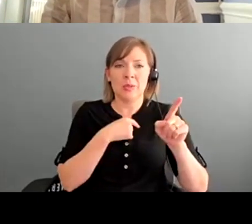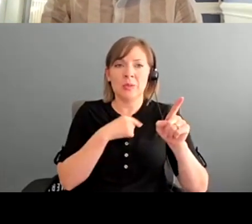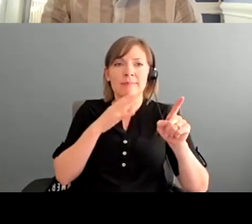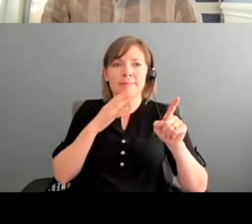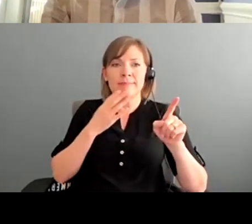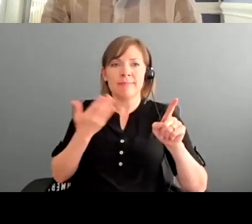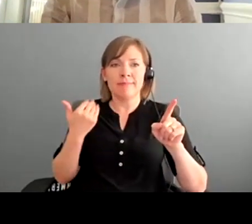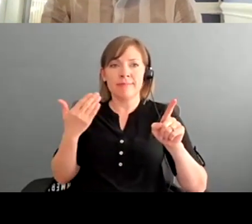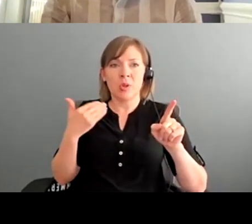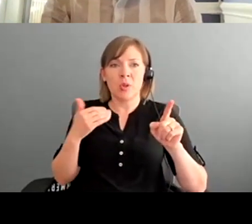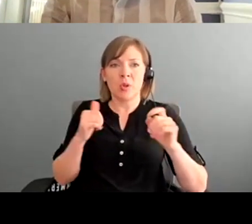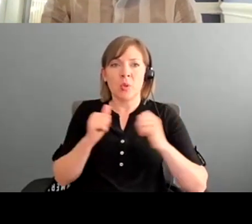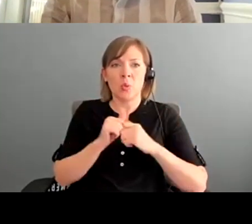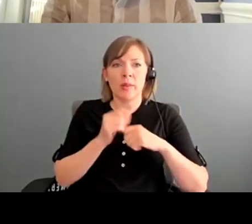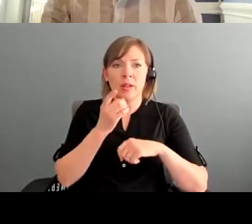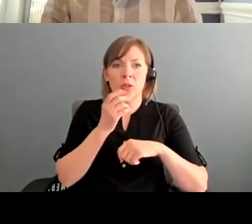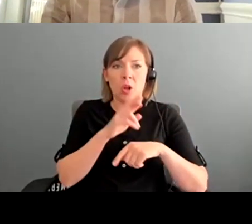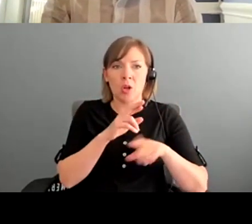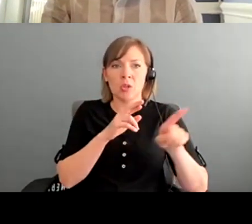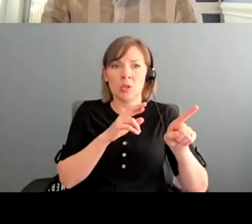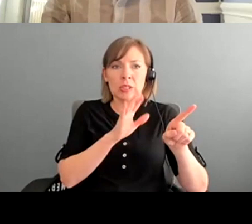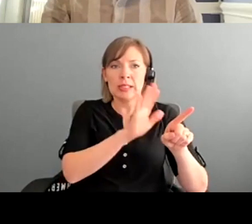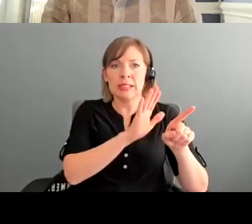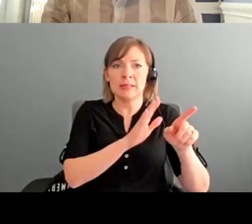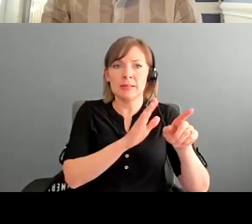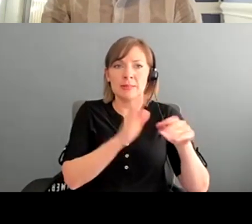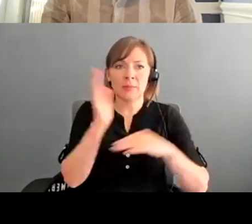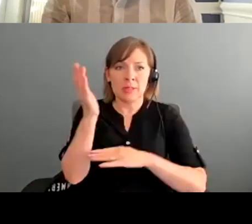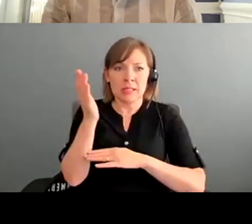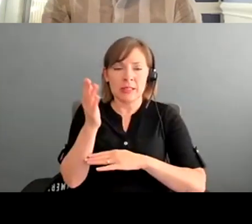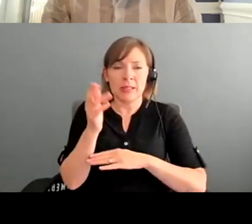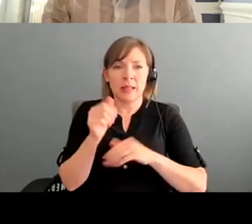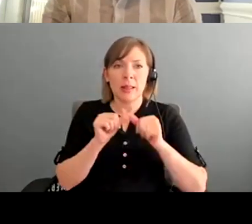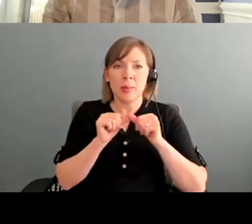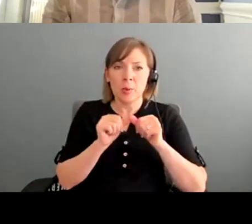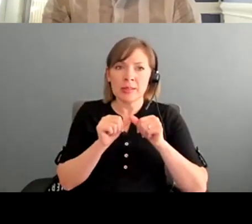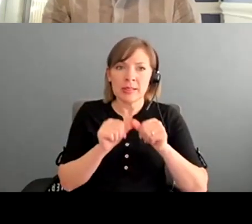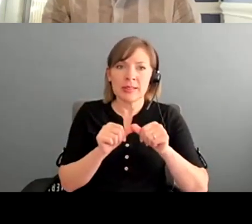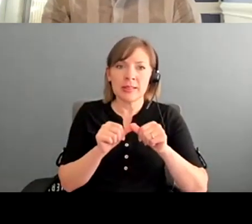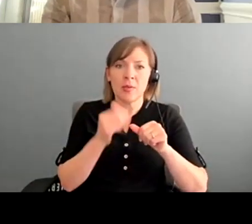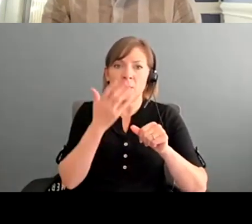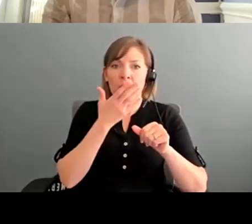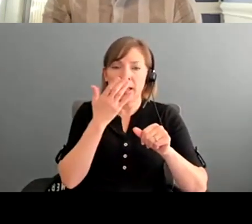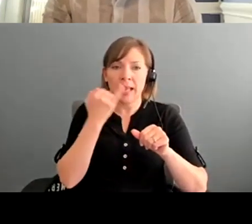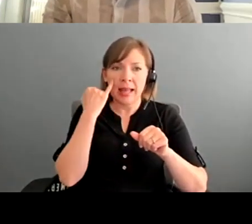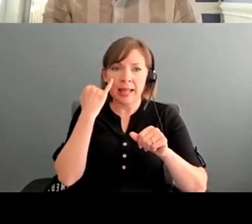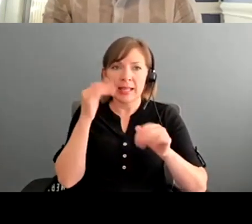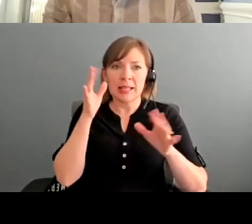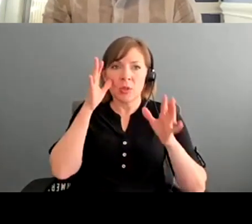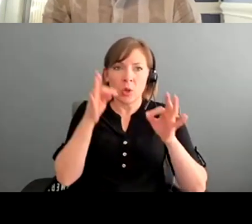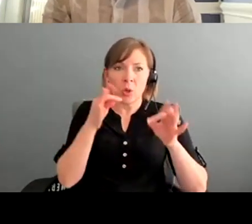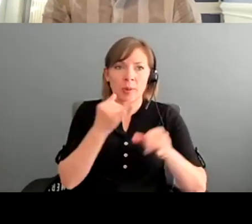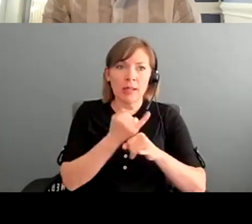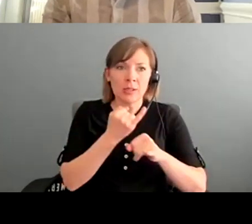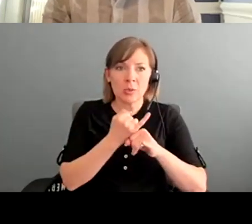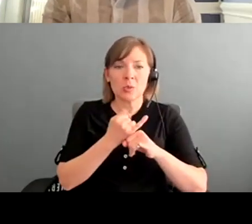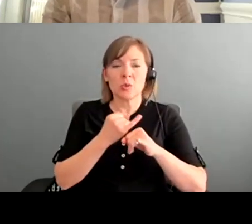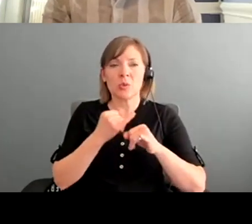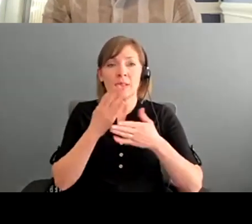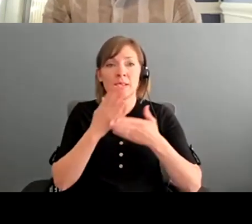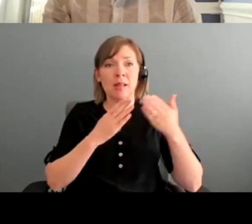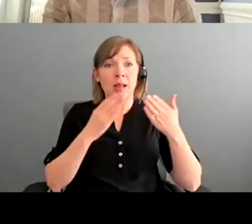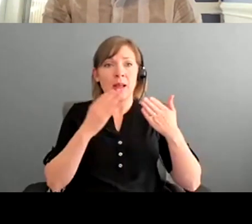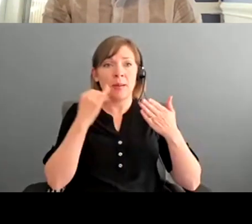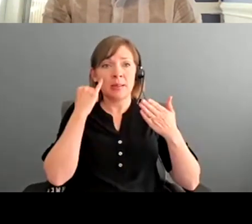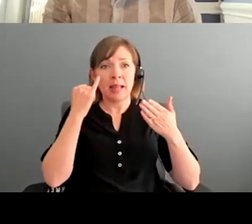case of Dr. Summers's presentation, like the persistence of racist ideas, like determining institutions. And in some sense,